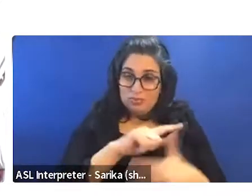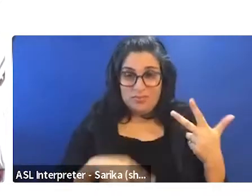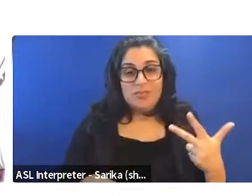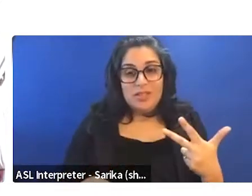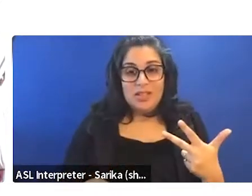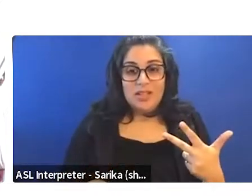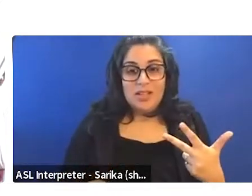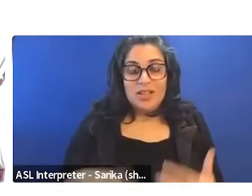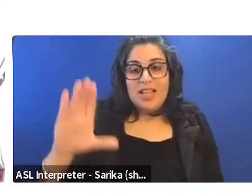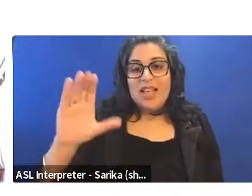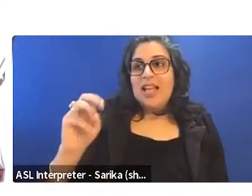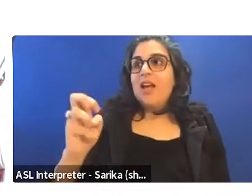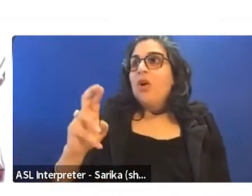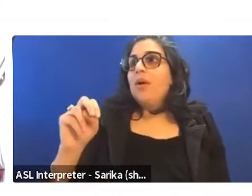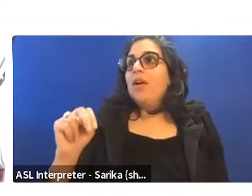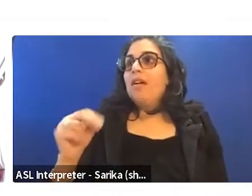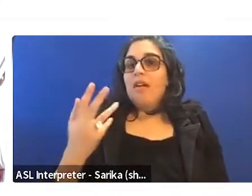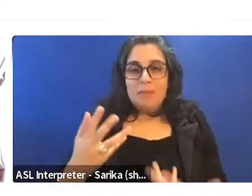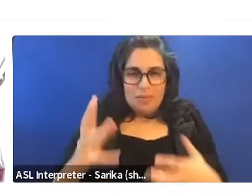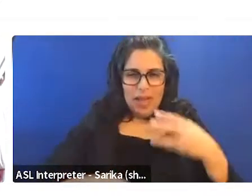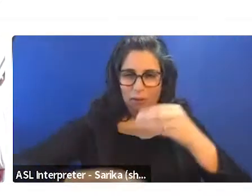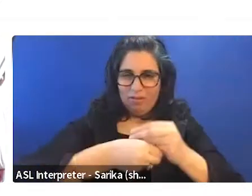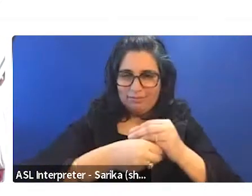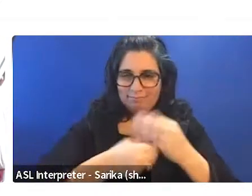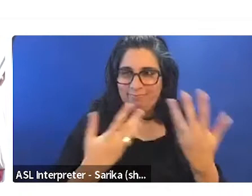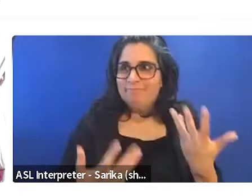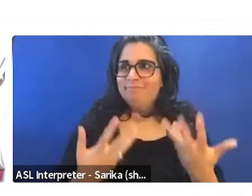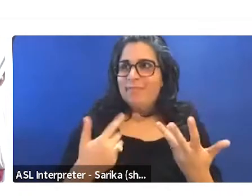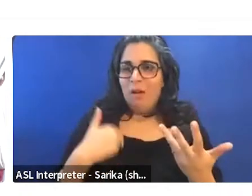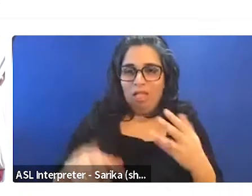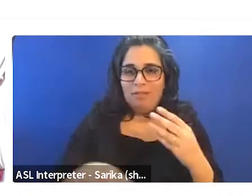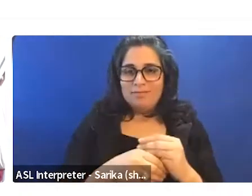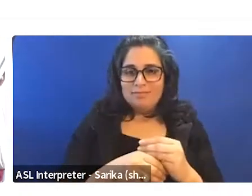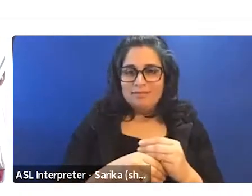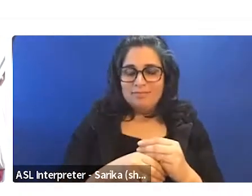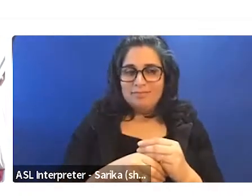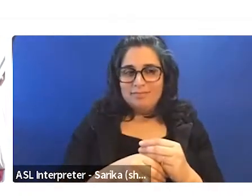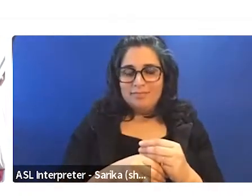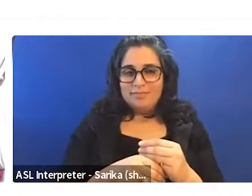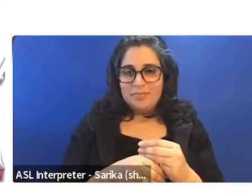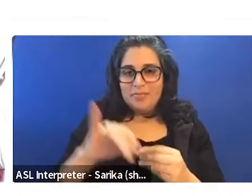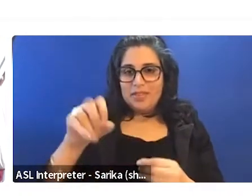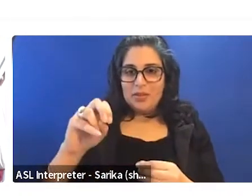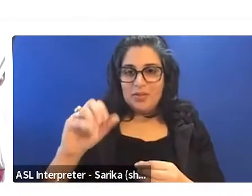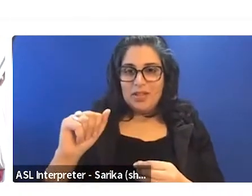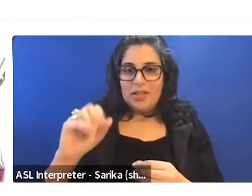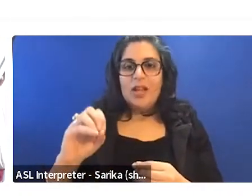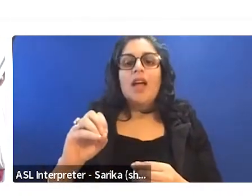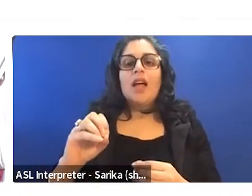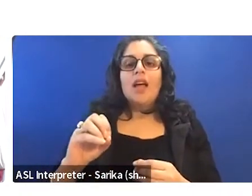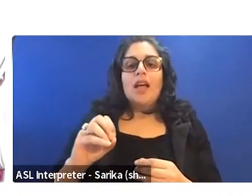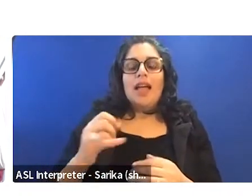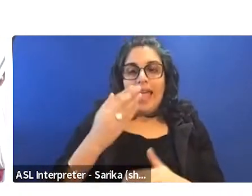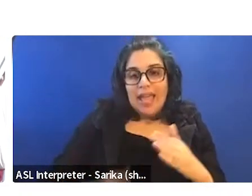Maybe I'll take this opportunity to just jump on what Teju and Joao were saying. Joao was talking about a little post that we did in the end of December